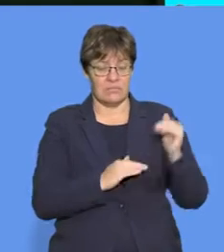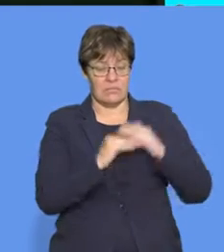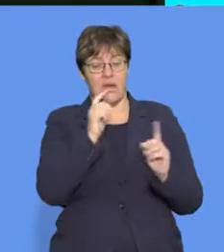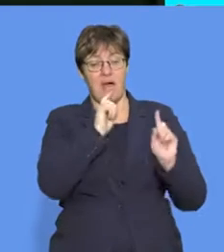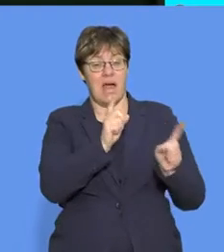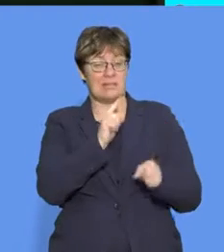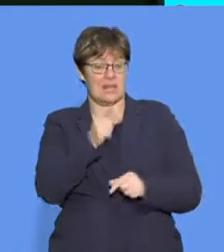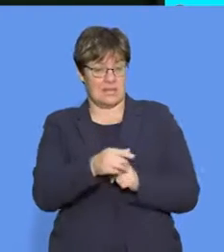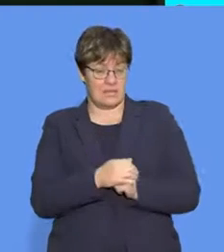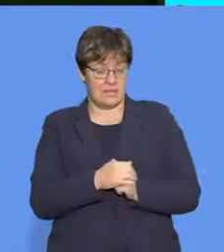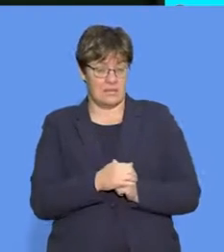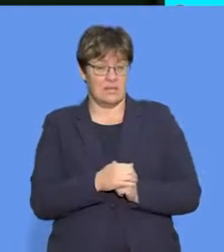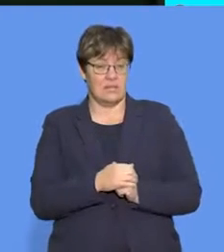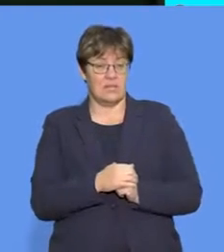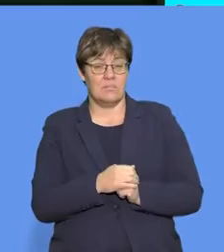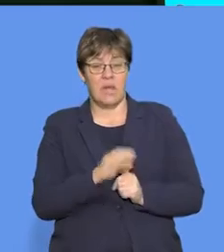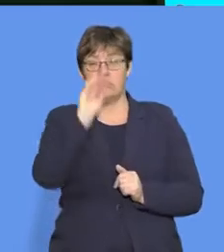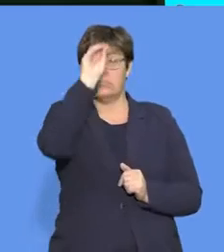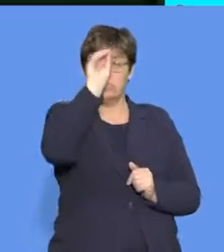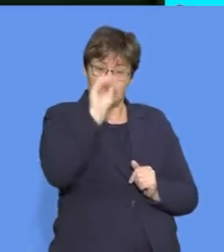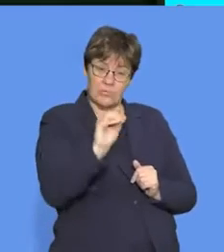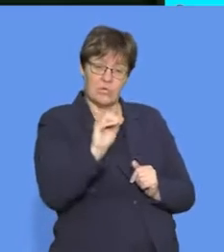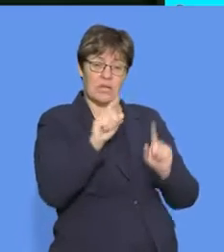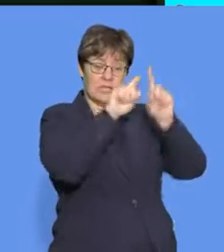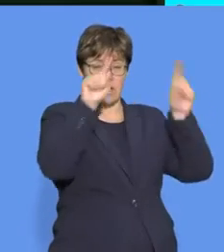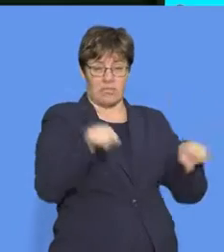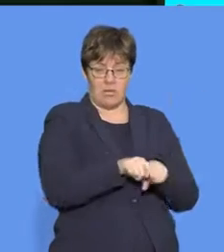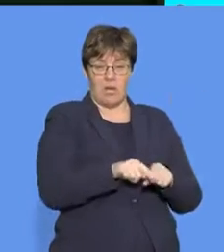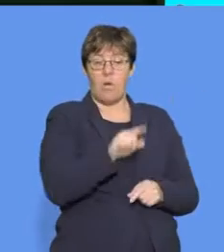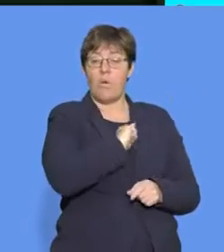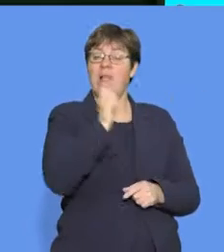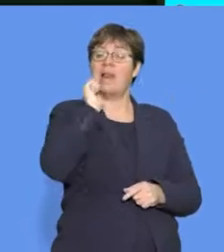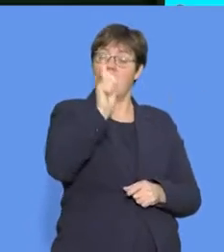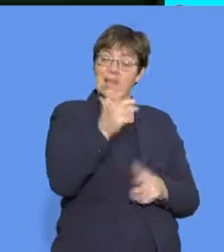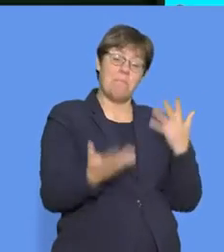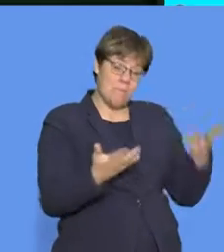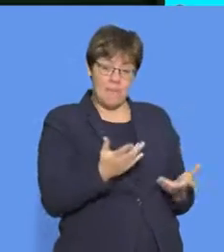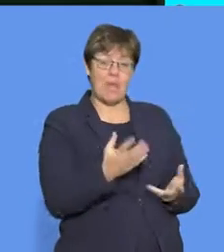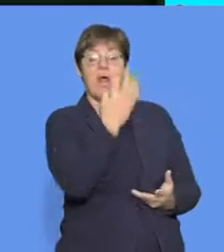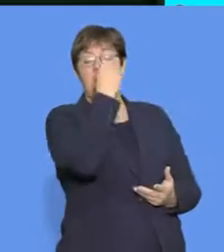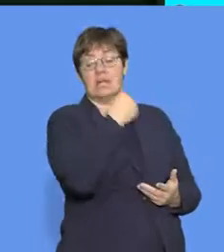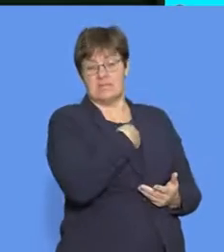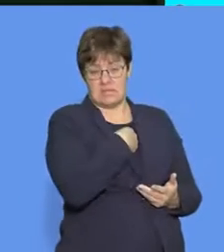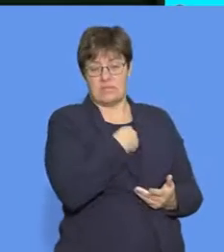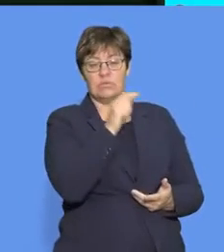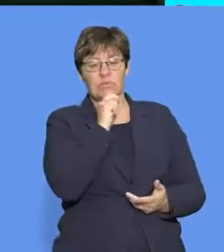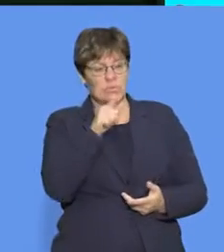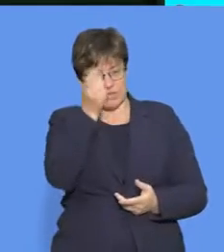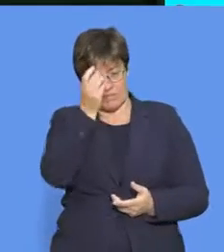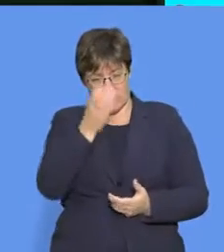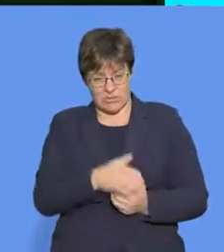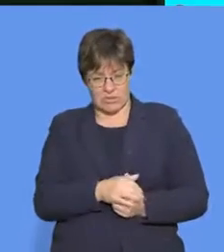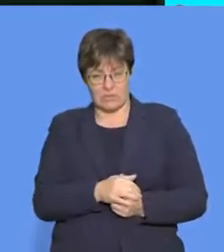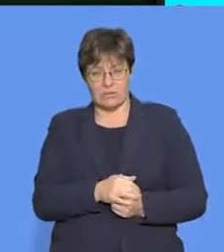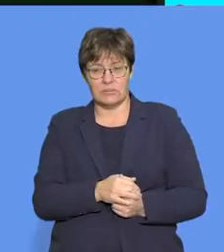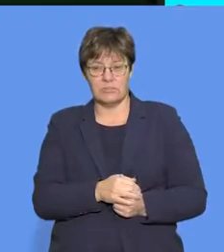I'm building up the answer to this question, I'm annotating on the diagram as well, because a later question might